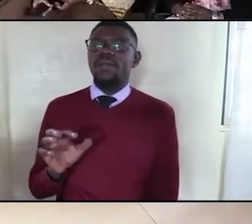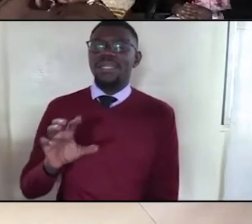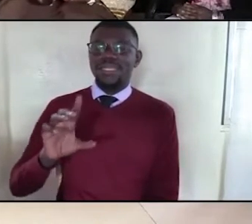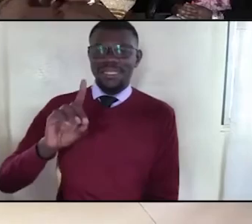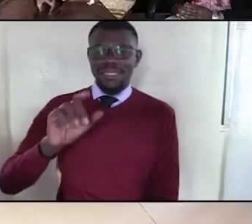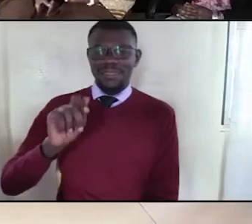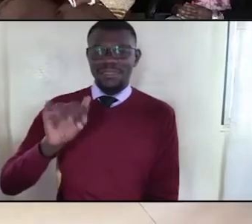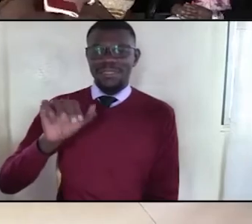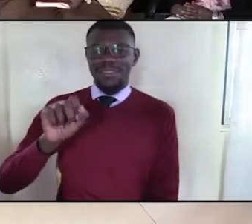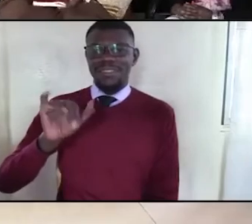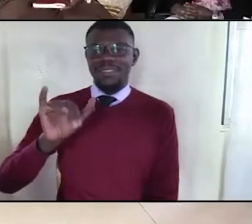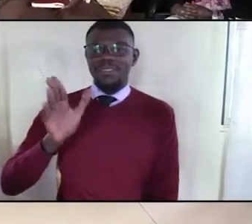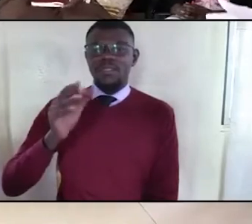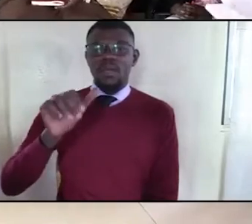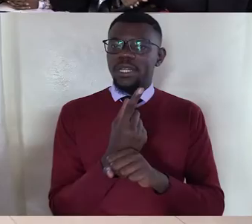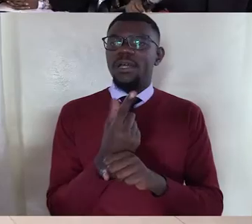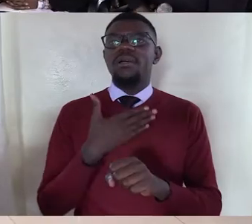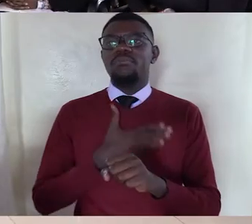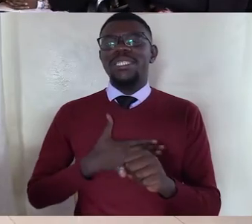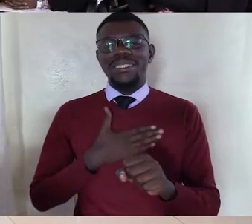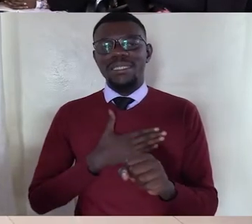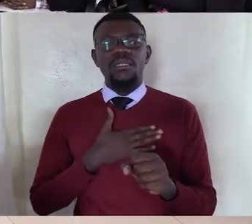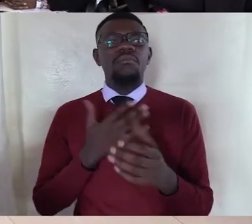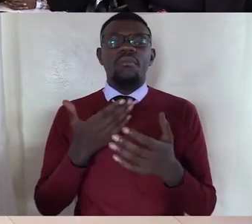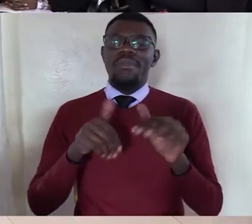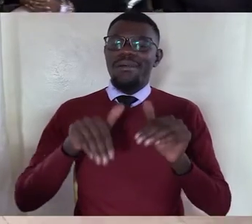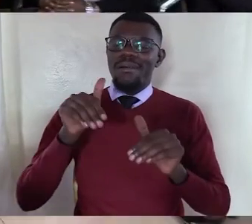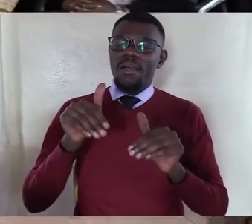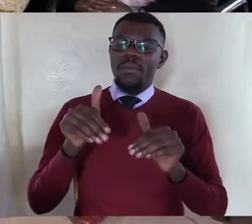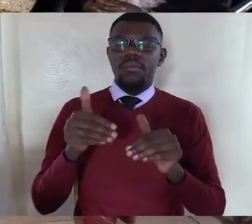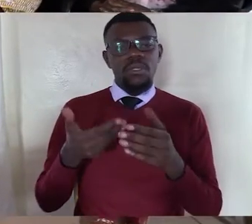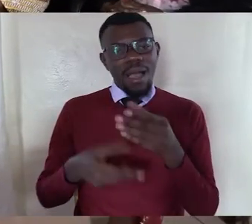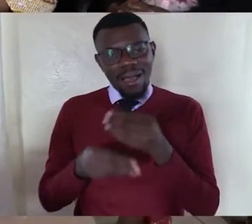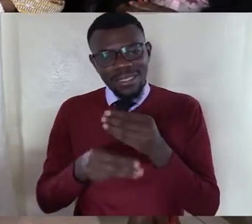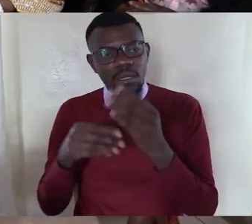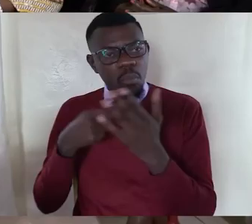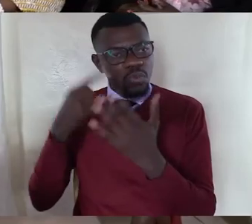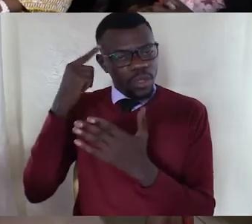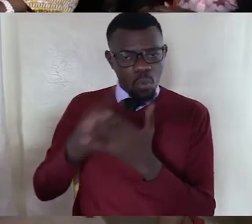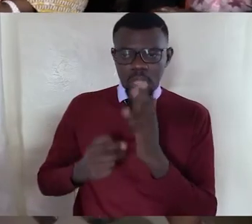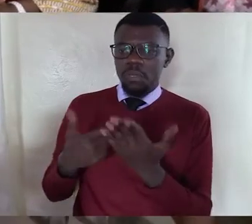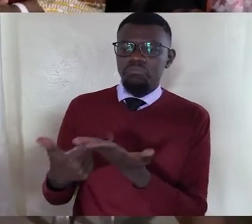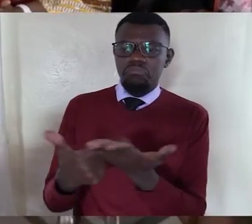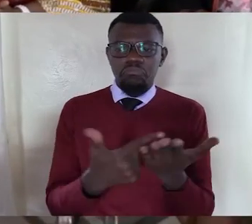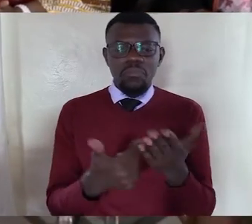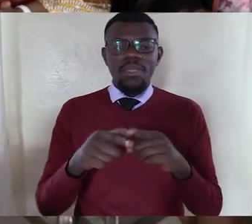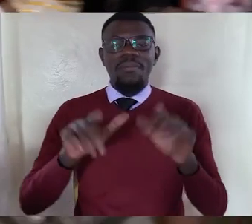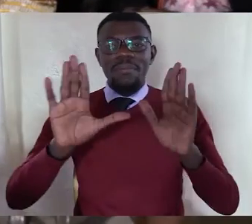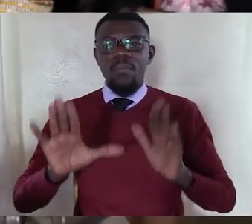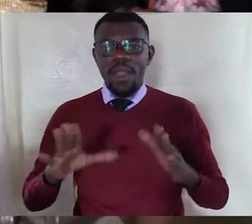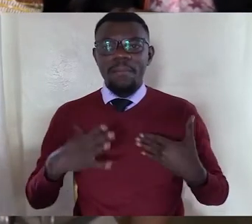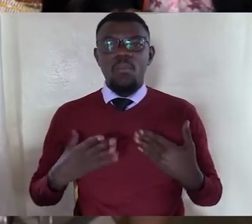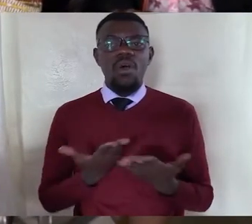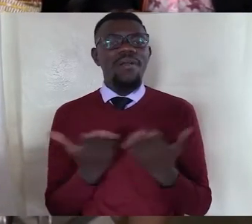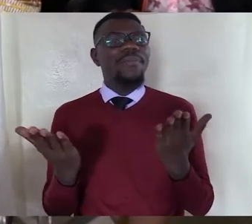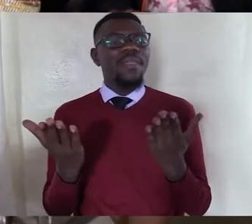Izzy Amdanyi from Crown Trust. Asante sana. And thank you for this, for